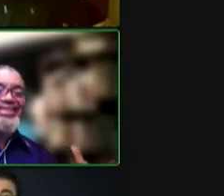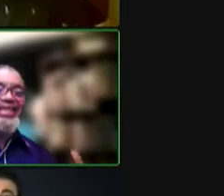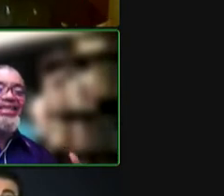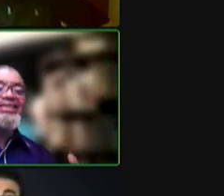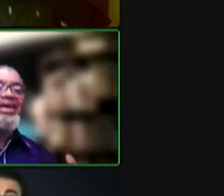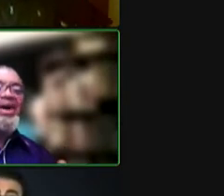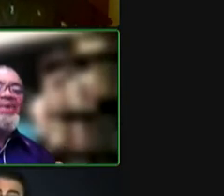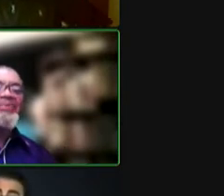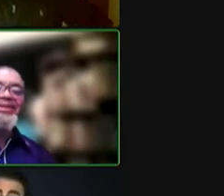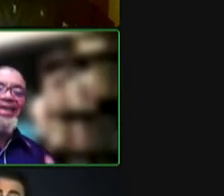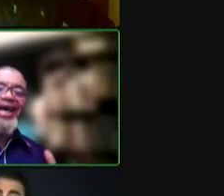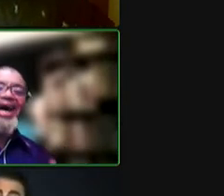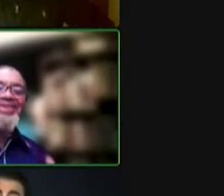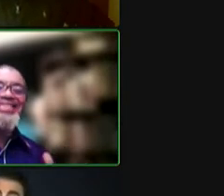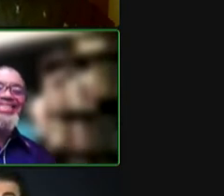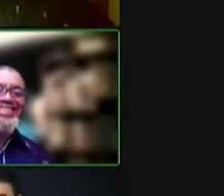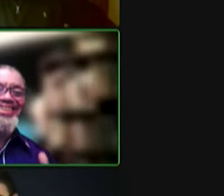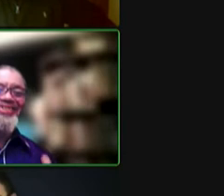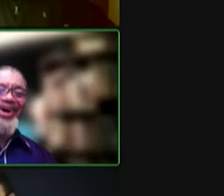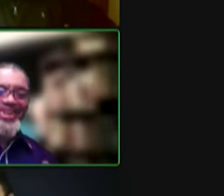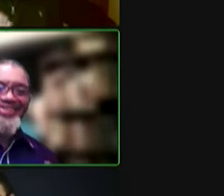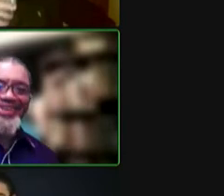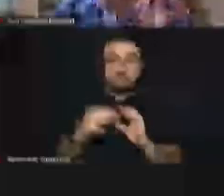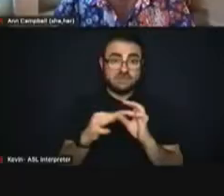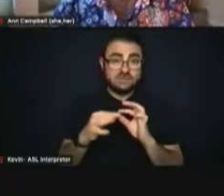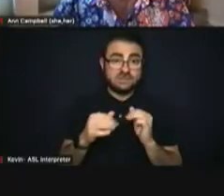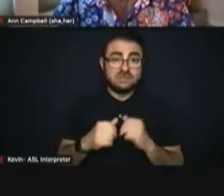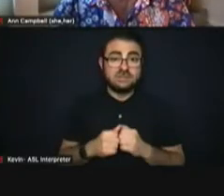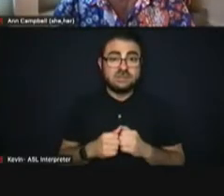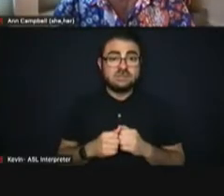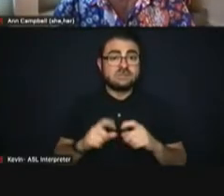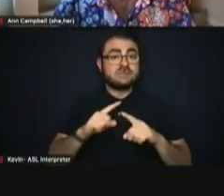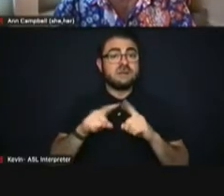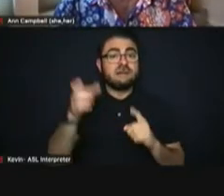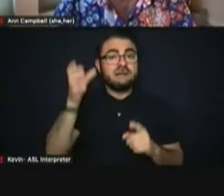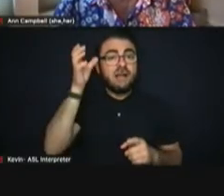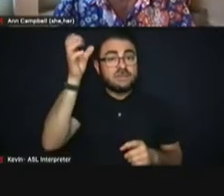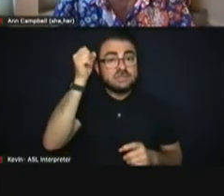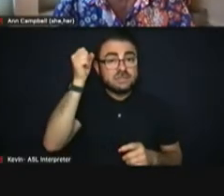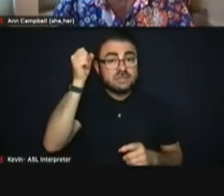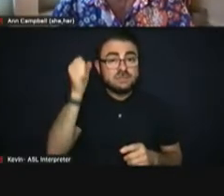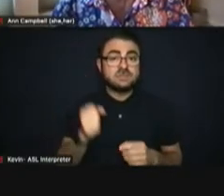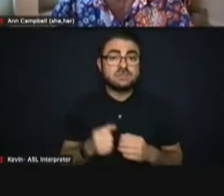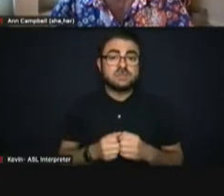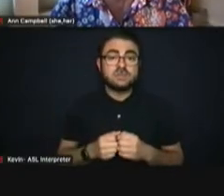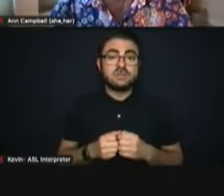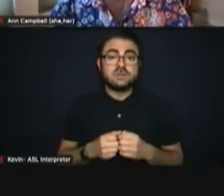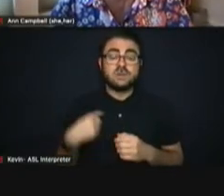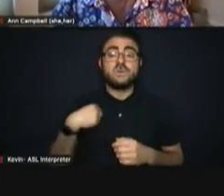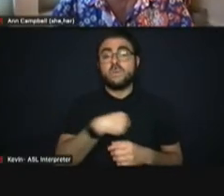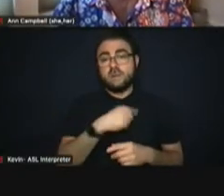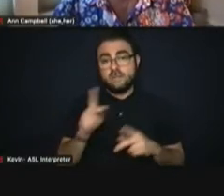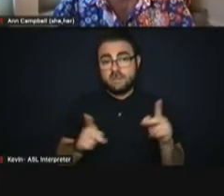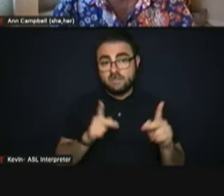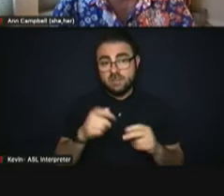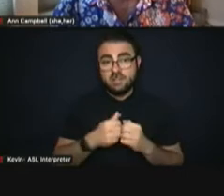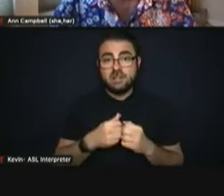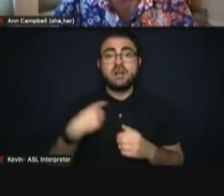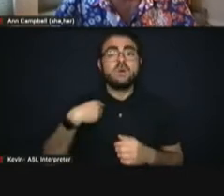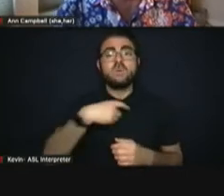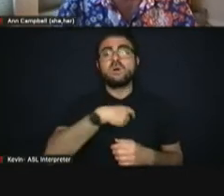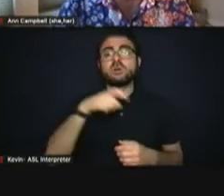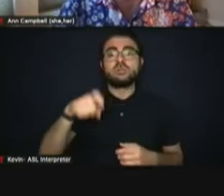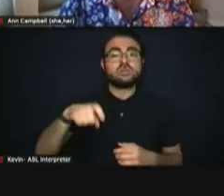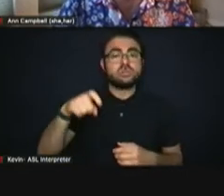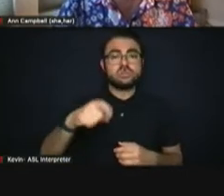not a genius, but the common sense of all of this is what I'm saying, as people and understanding where